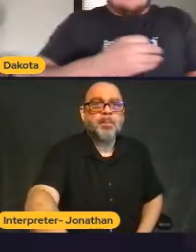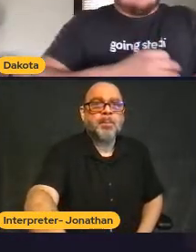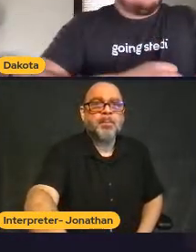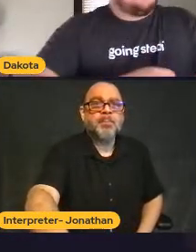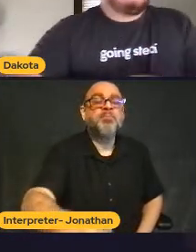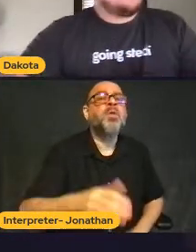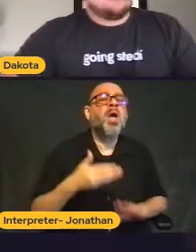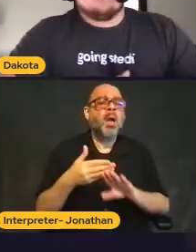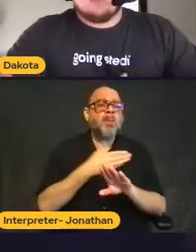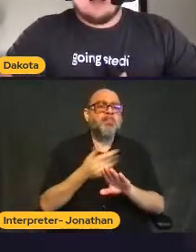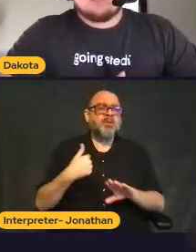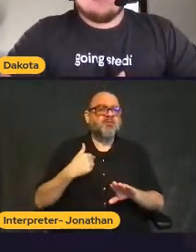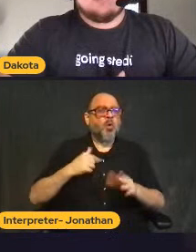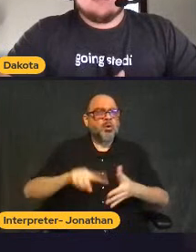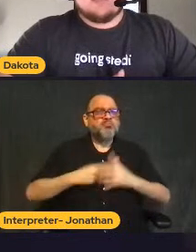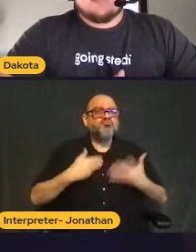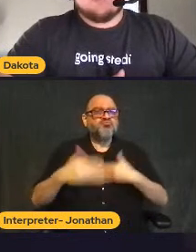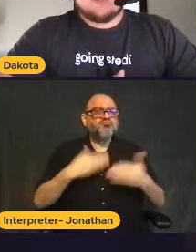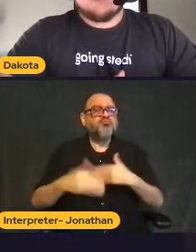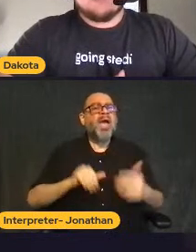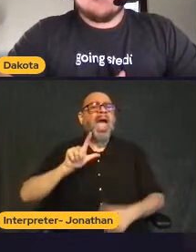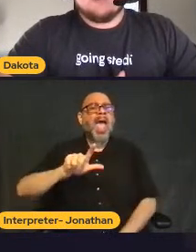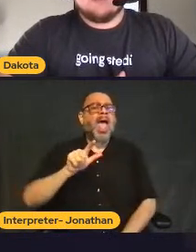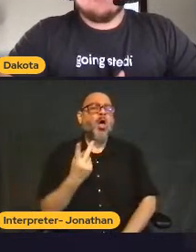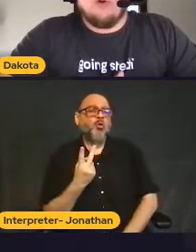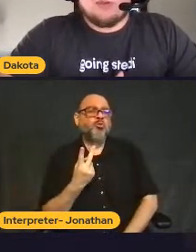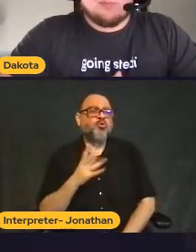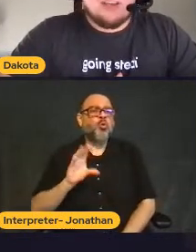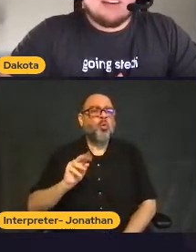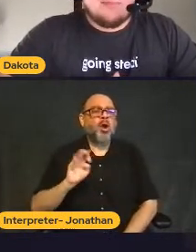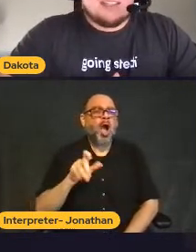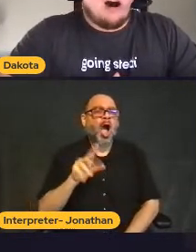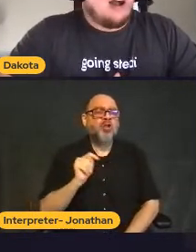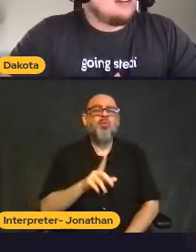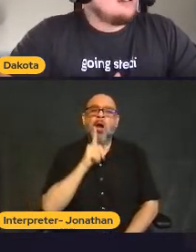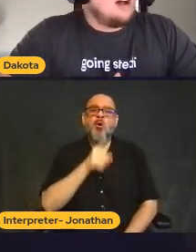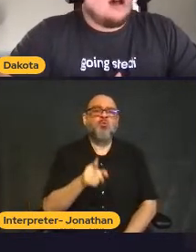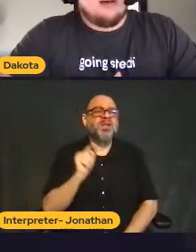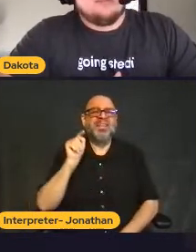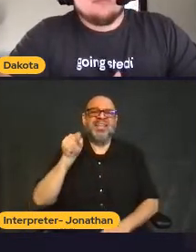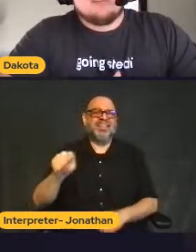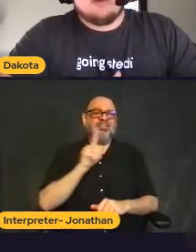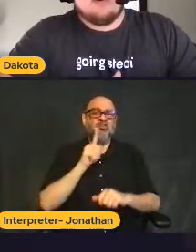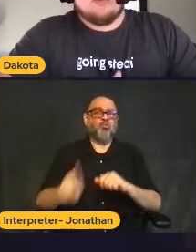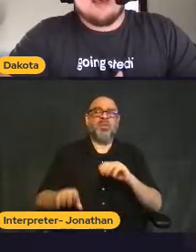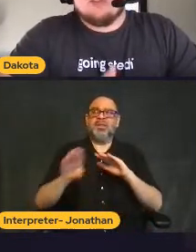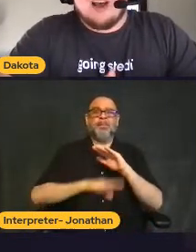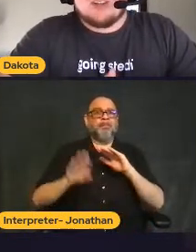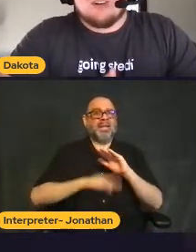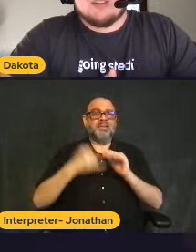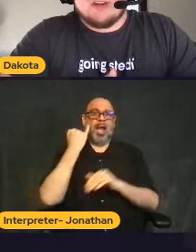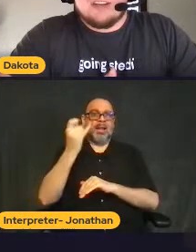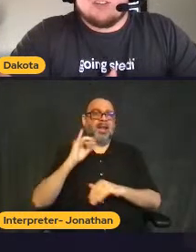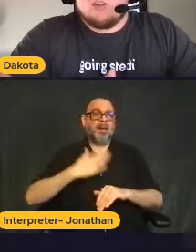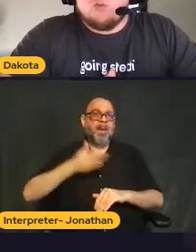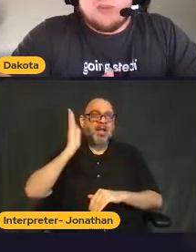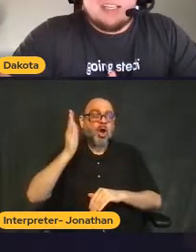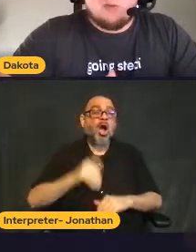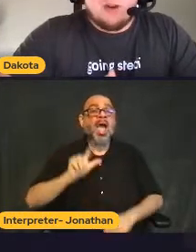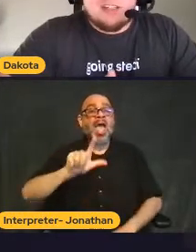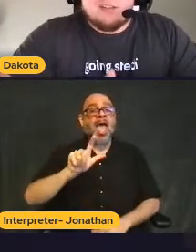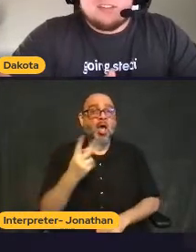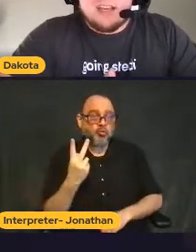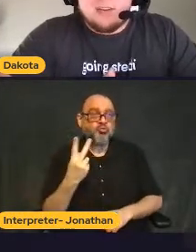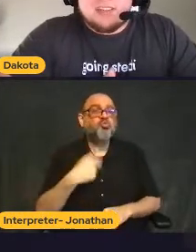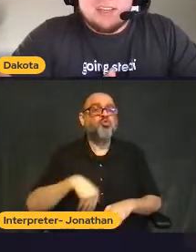just a quick recap on what an L2 construct is, because it's basically the boilerplate of my talk. So L2 constructs are what initially drew